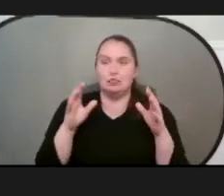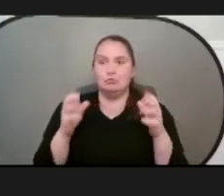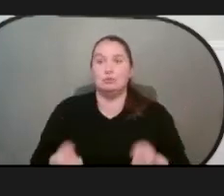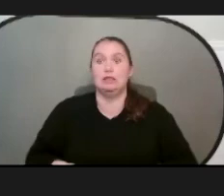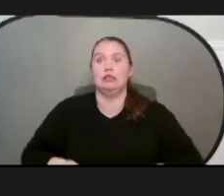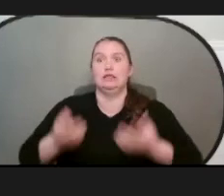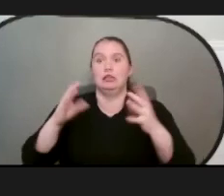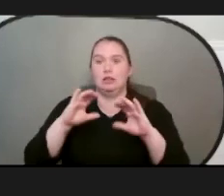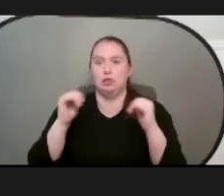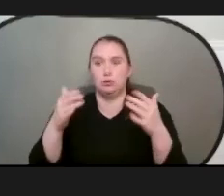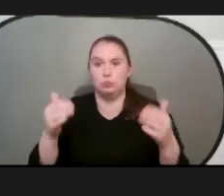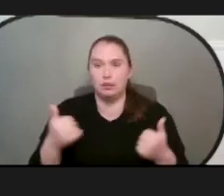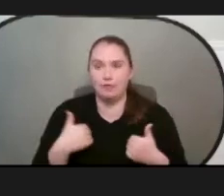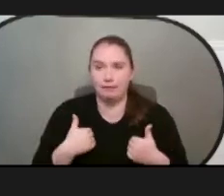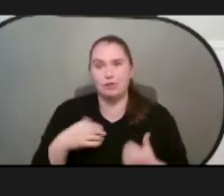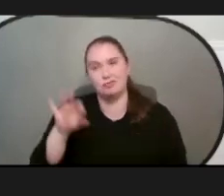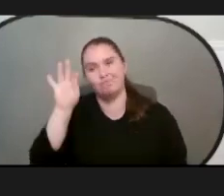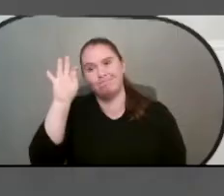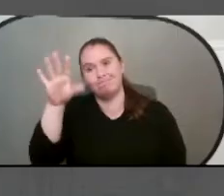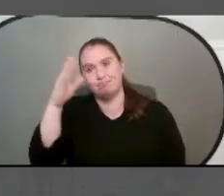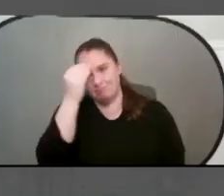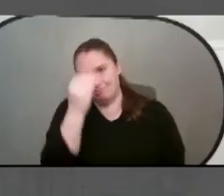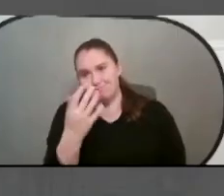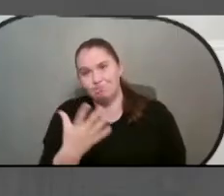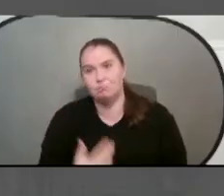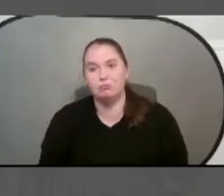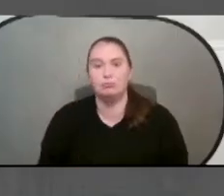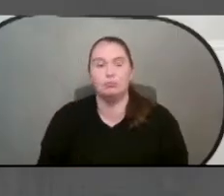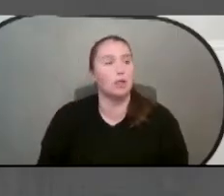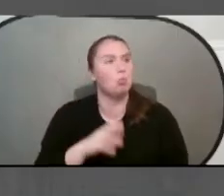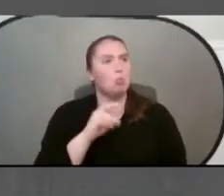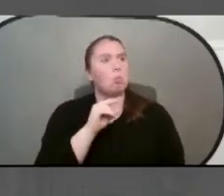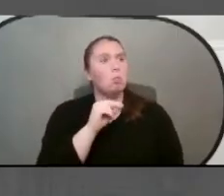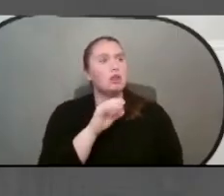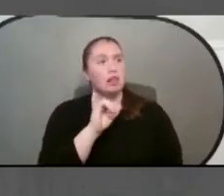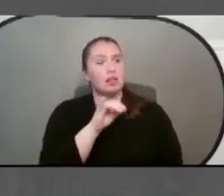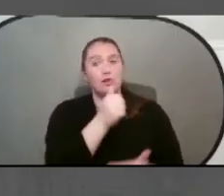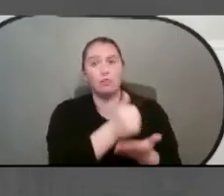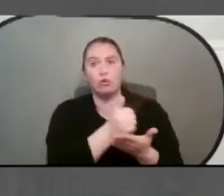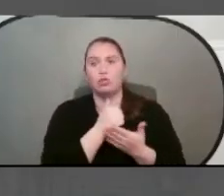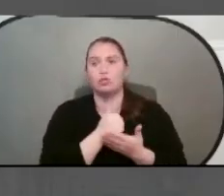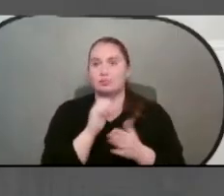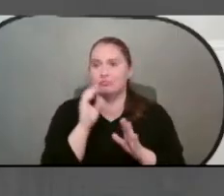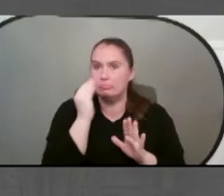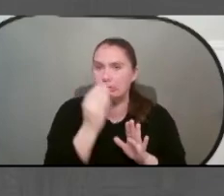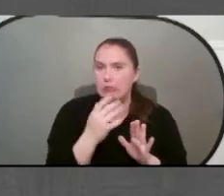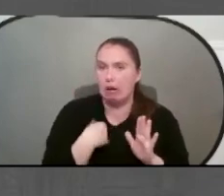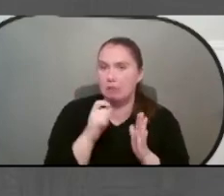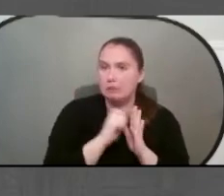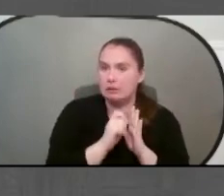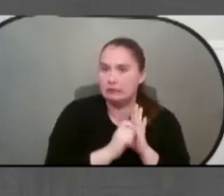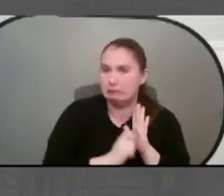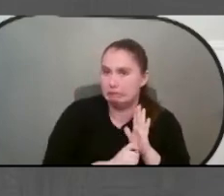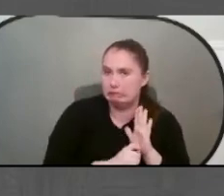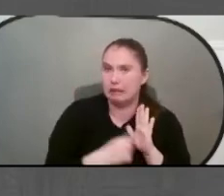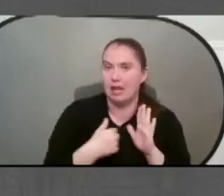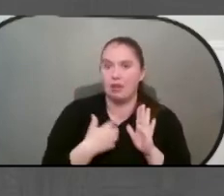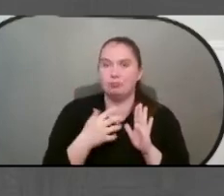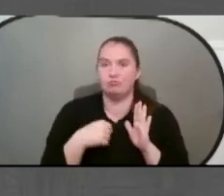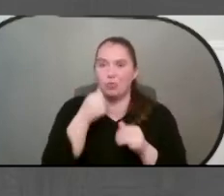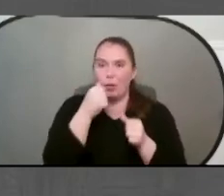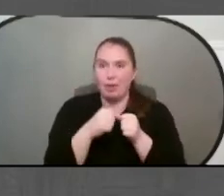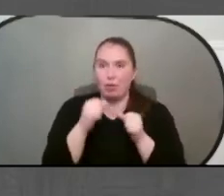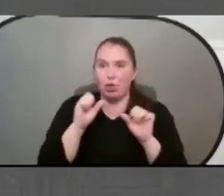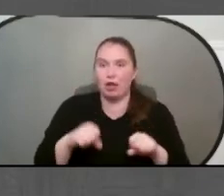little two cents out there. No, that's, that's helpful. Yeah. I'm taking notes by the way, everybody, just so I can remember, because we can